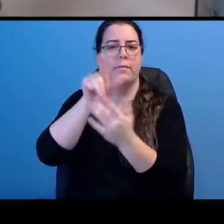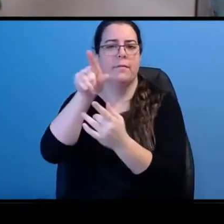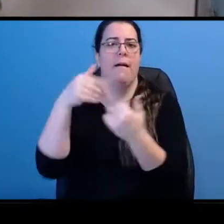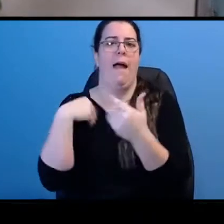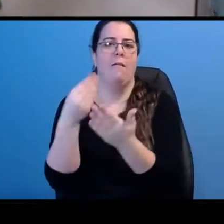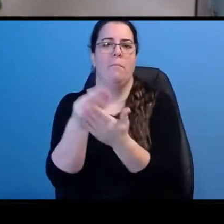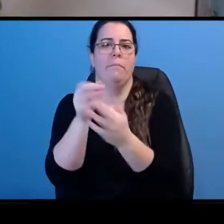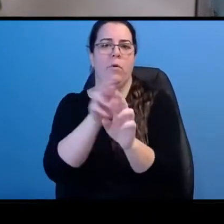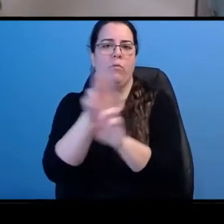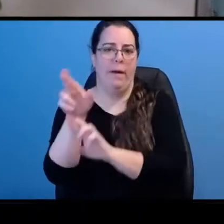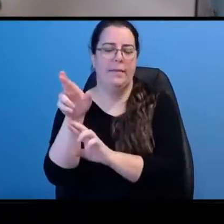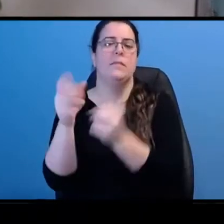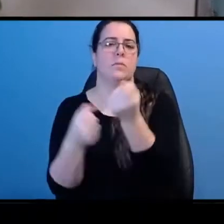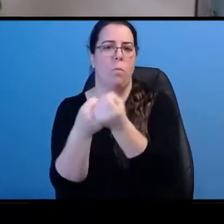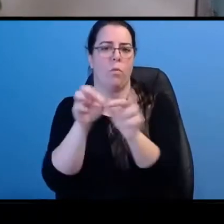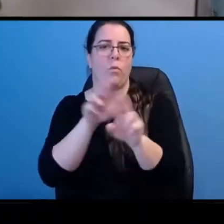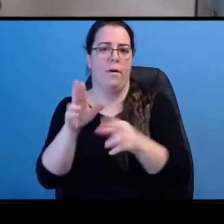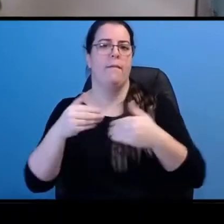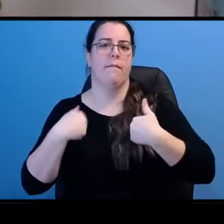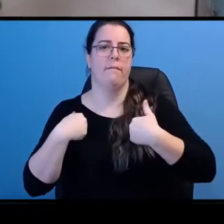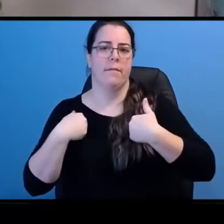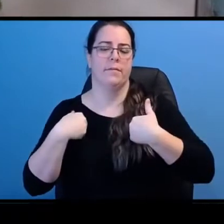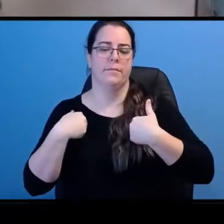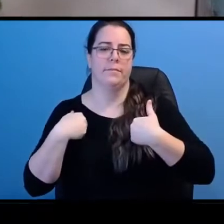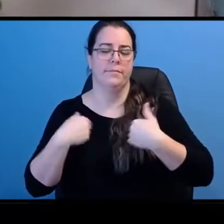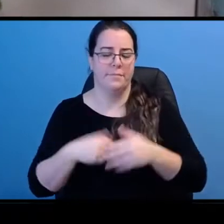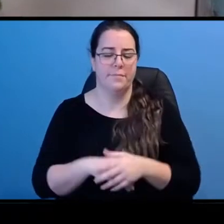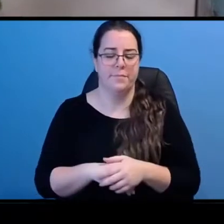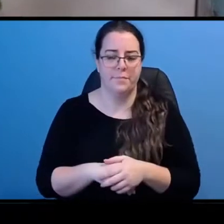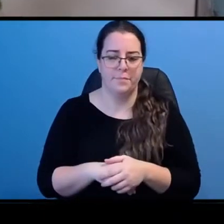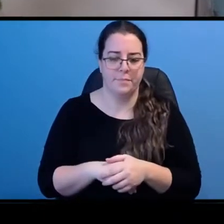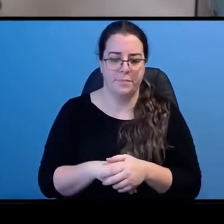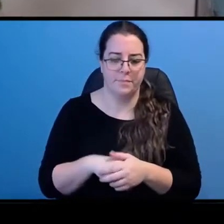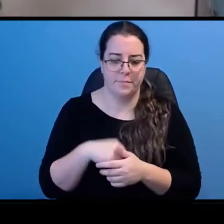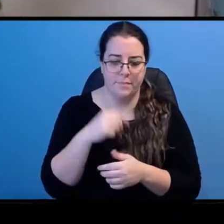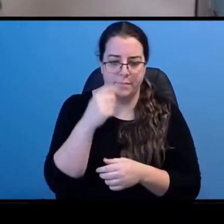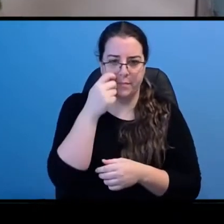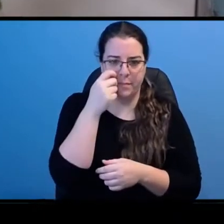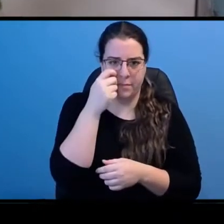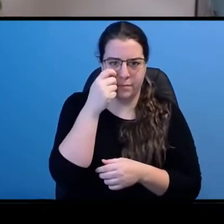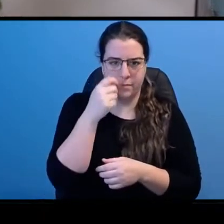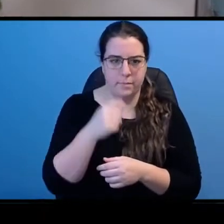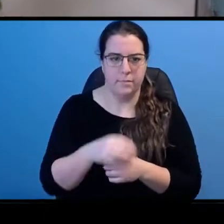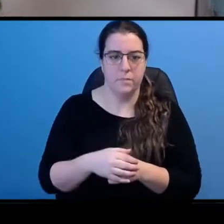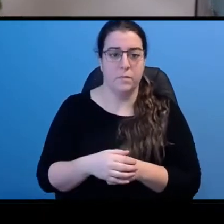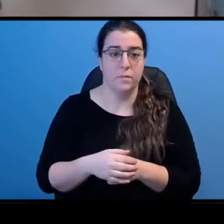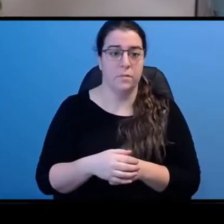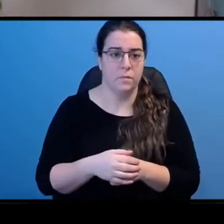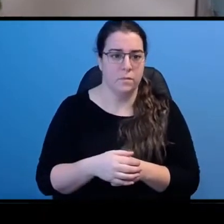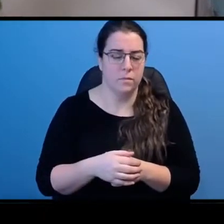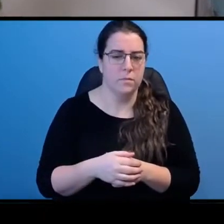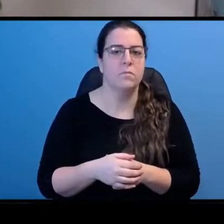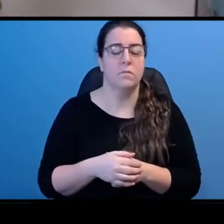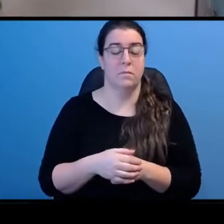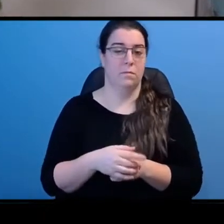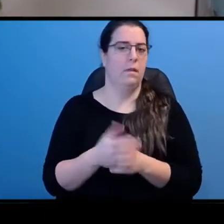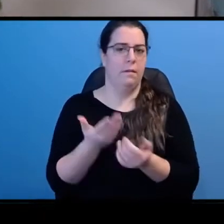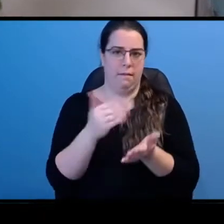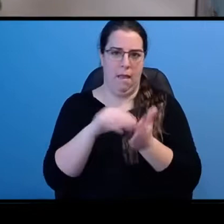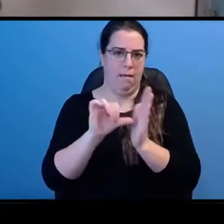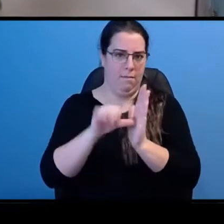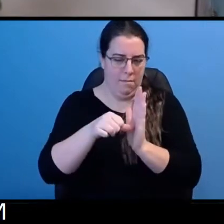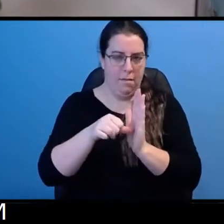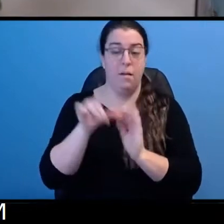can get a lot of information in terms of finding those accommodations through talking with your program officer and asking what services